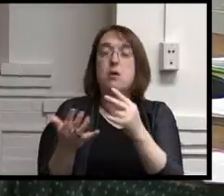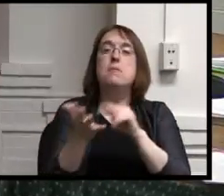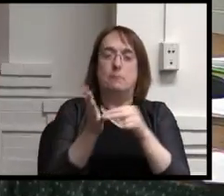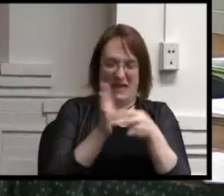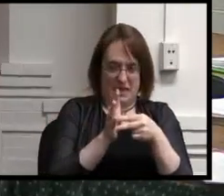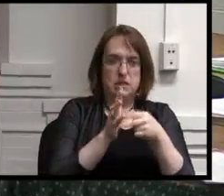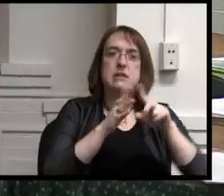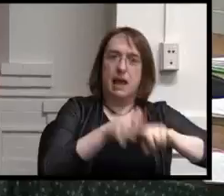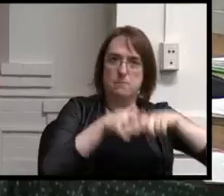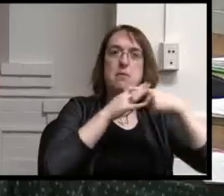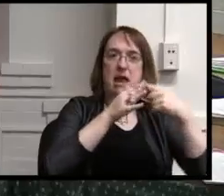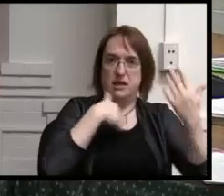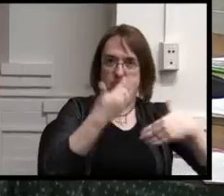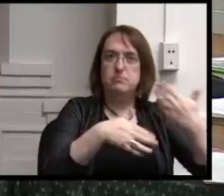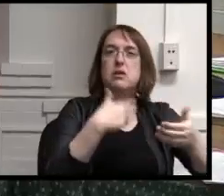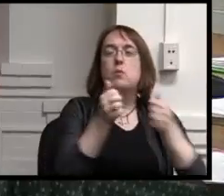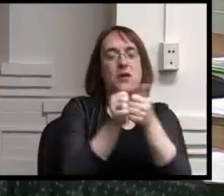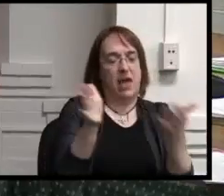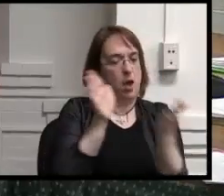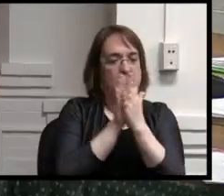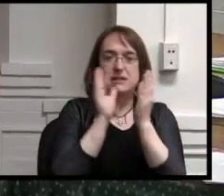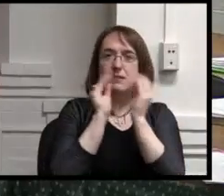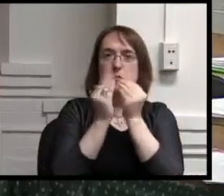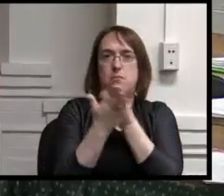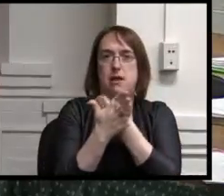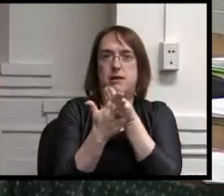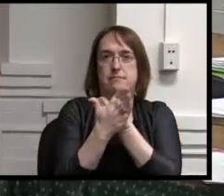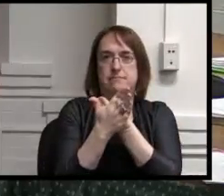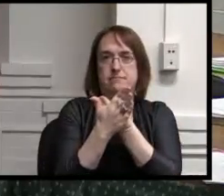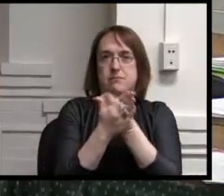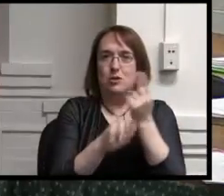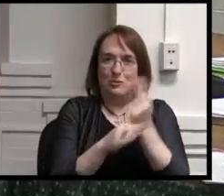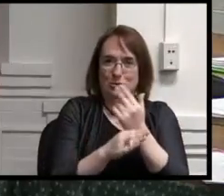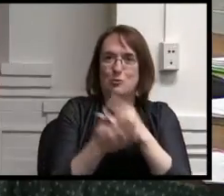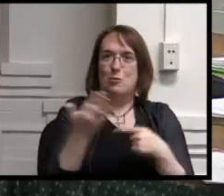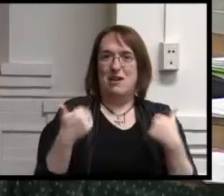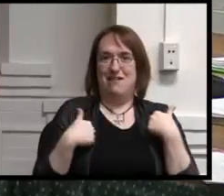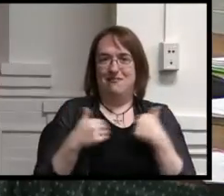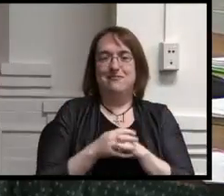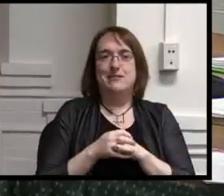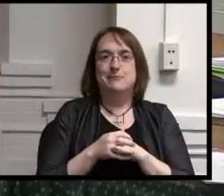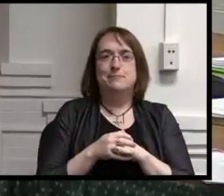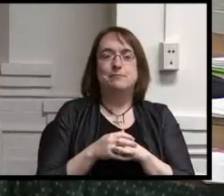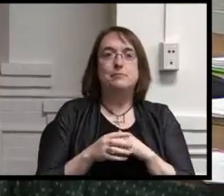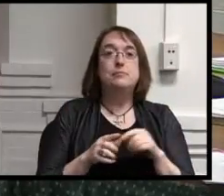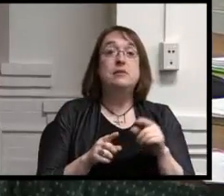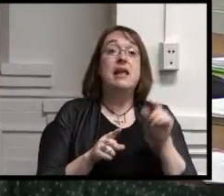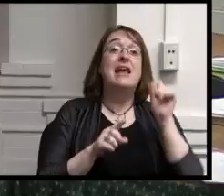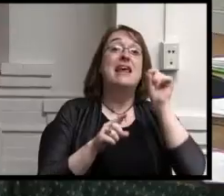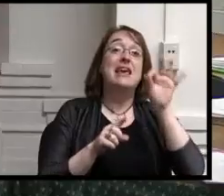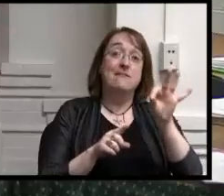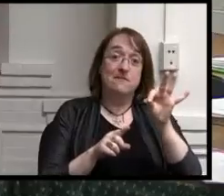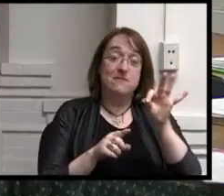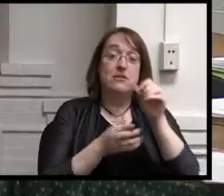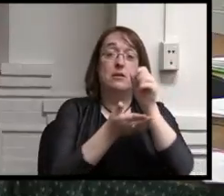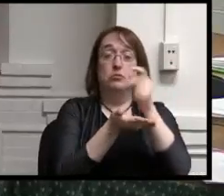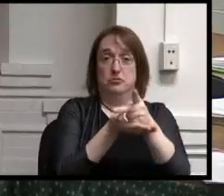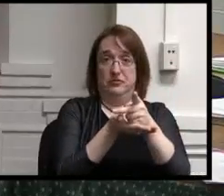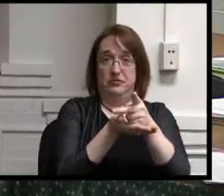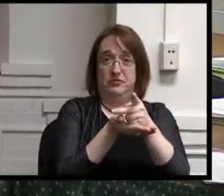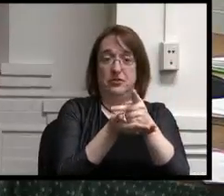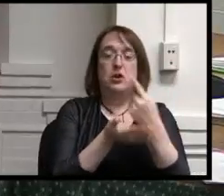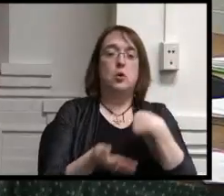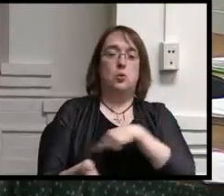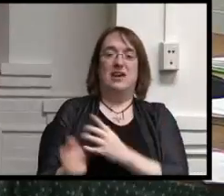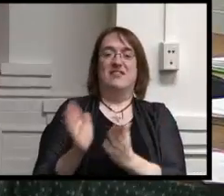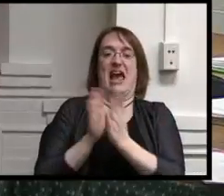it without asking for any additional funding to be authorized. And finally, if you do approve the plan, what we've asked